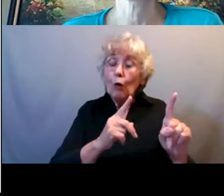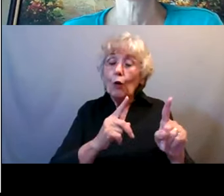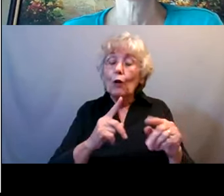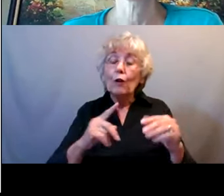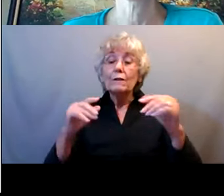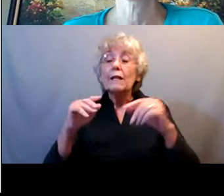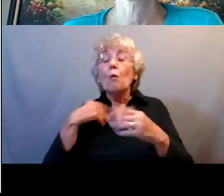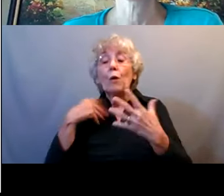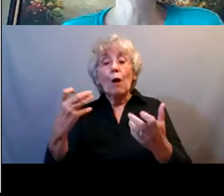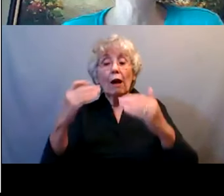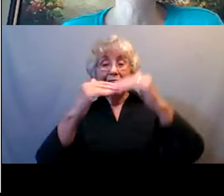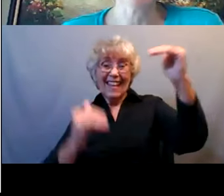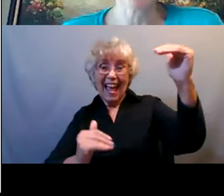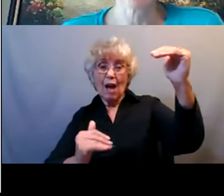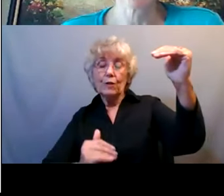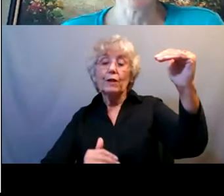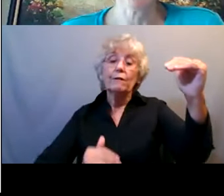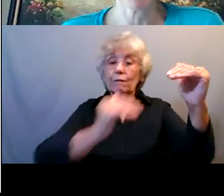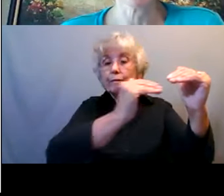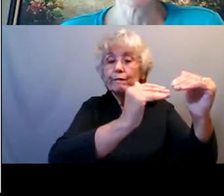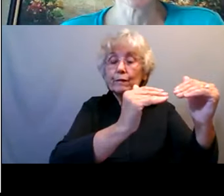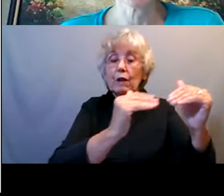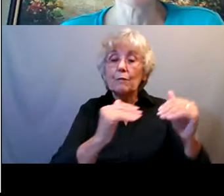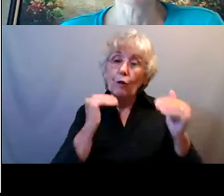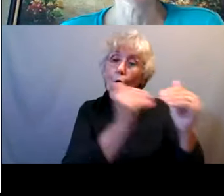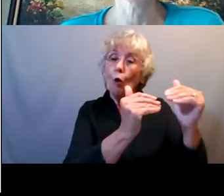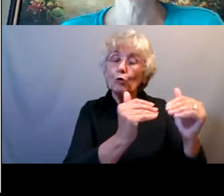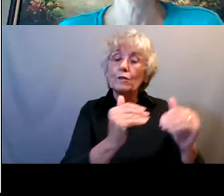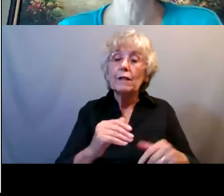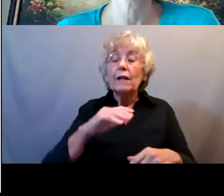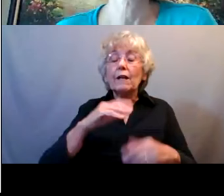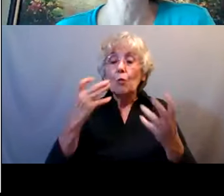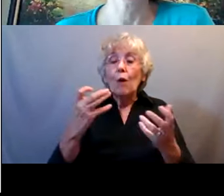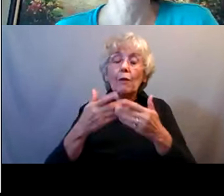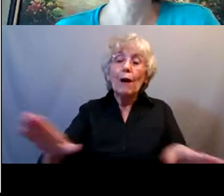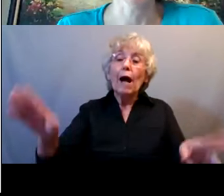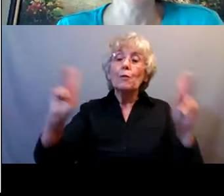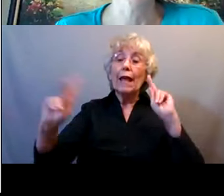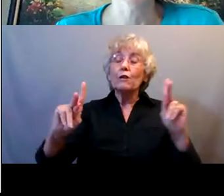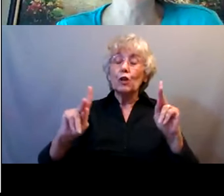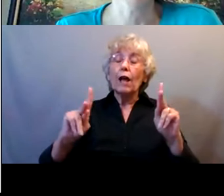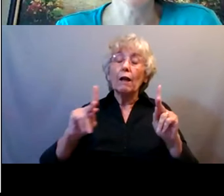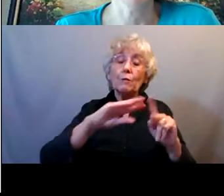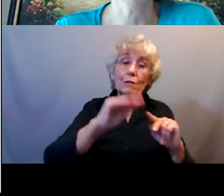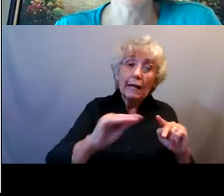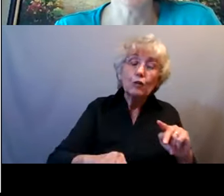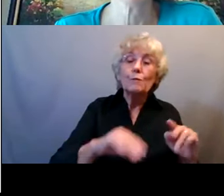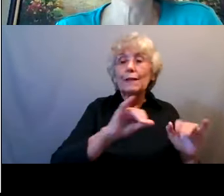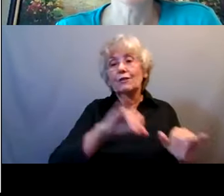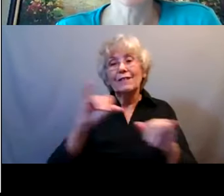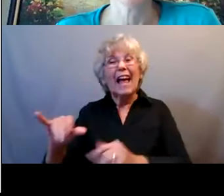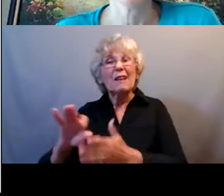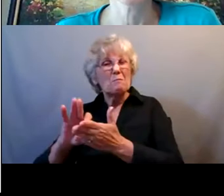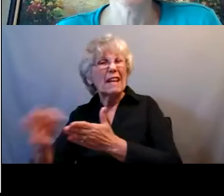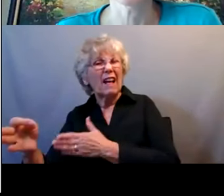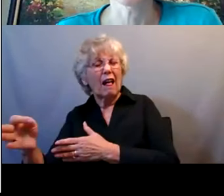gap between the rates in the population as a whole and the rates in Medi-Cal so that we have equal